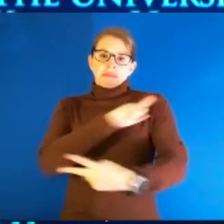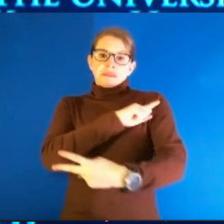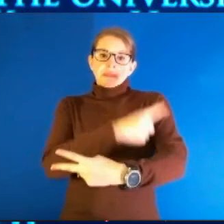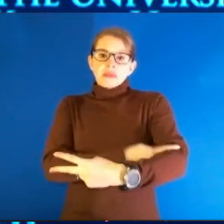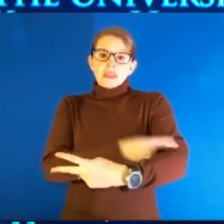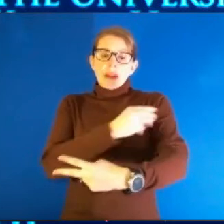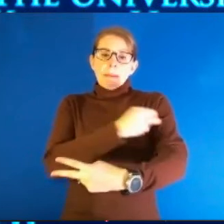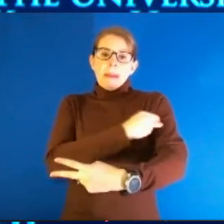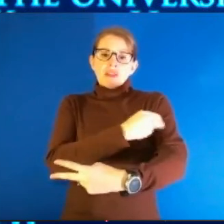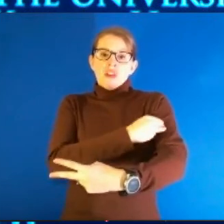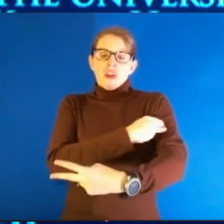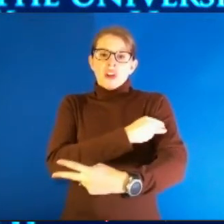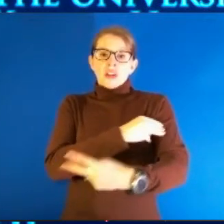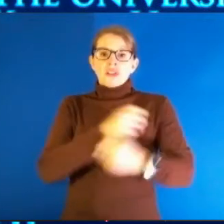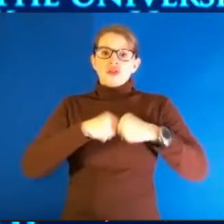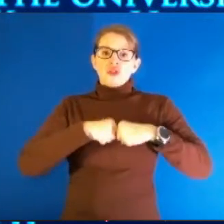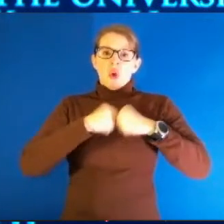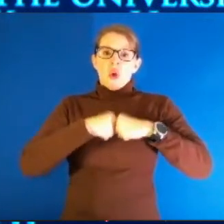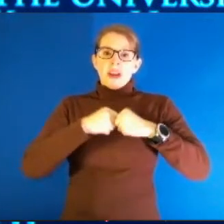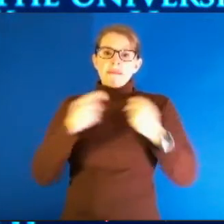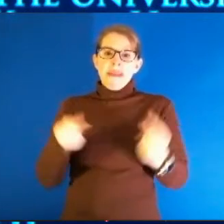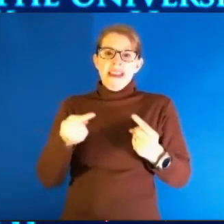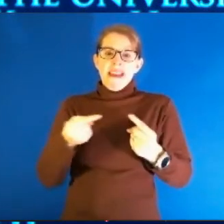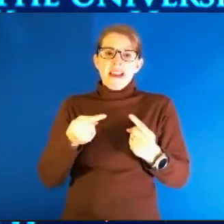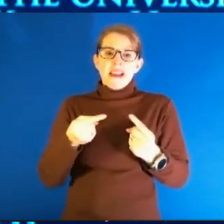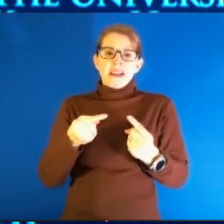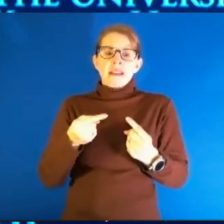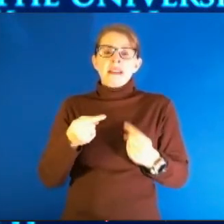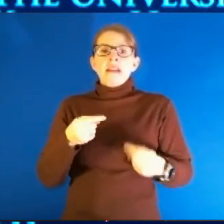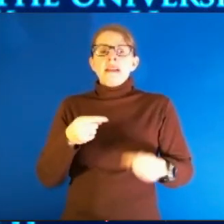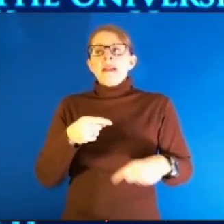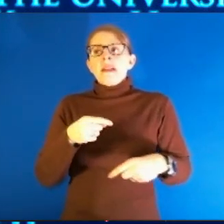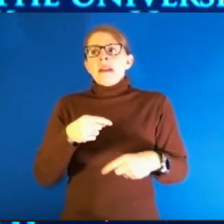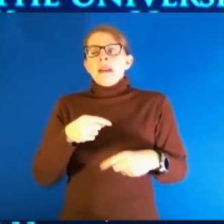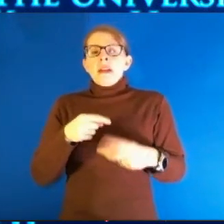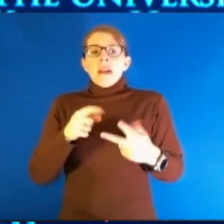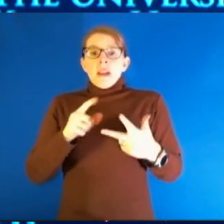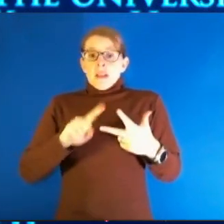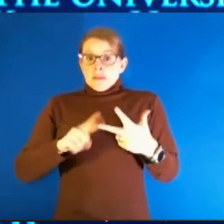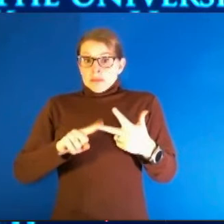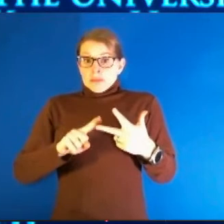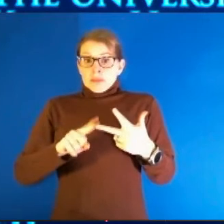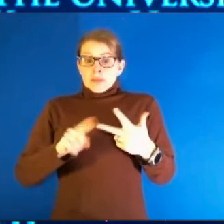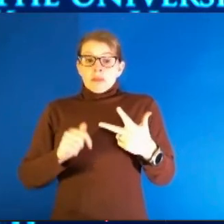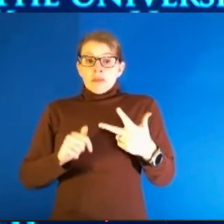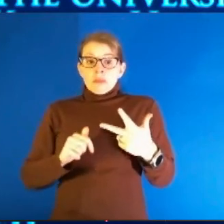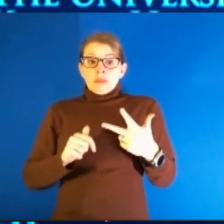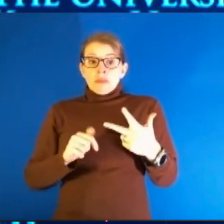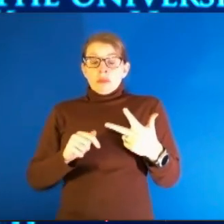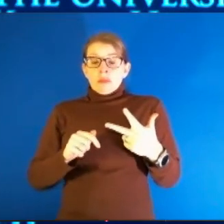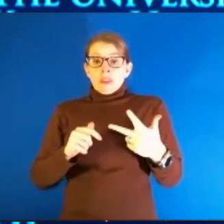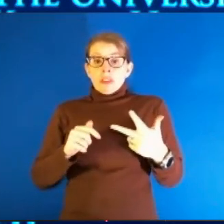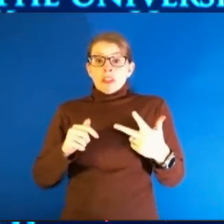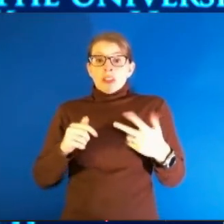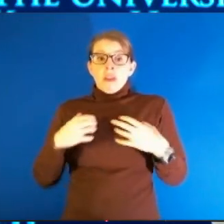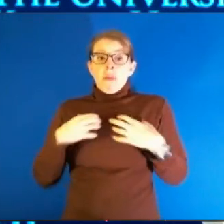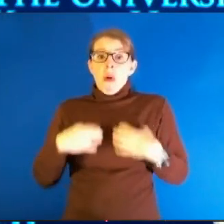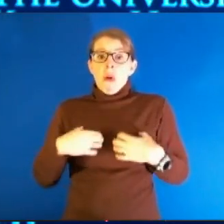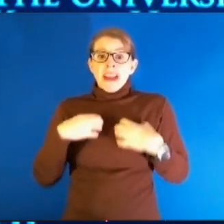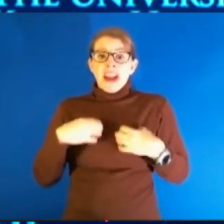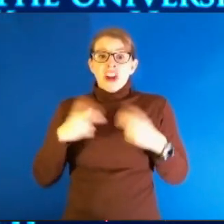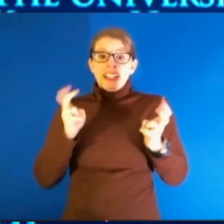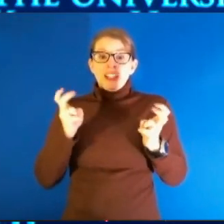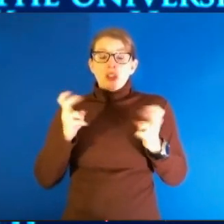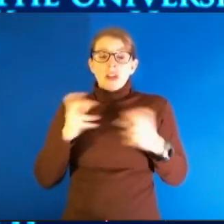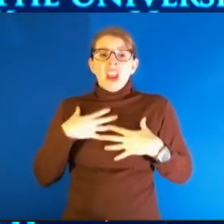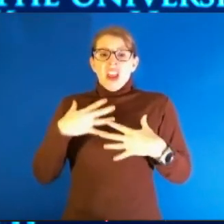joint pains, muscle aches, and I mentioned weakness a minute ago. And then the third big component really comes down to pulmonary issues. It's shortness of breath. I just can't